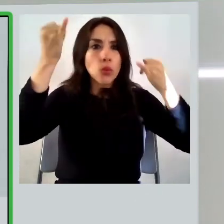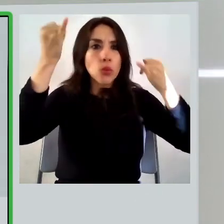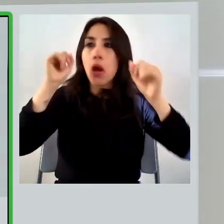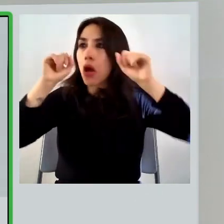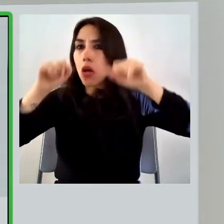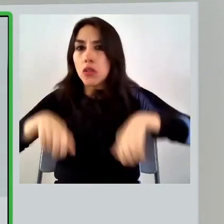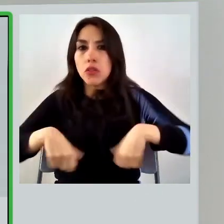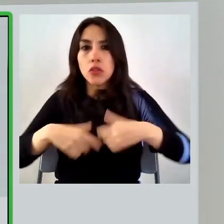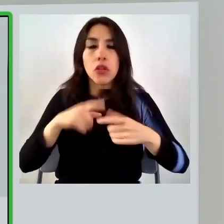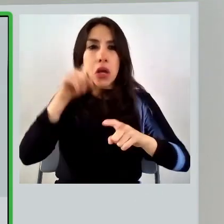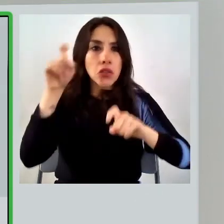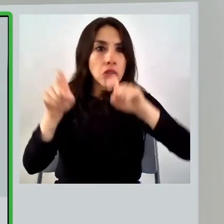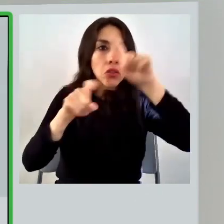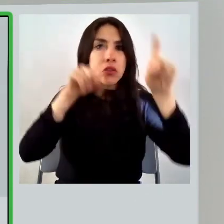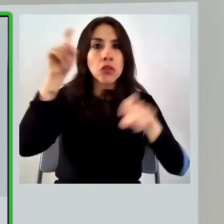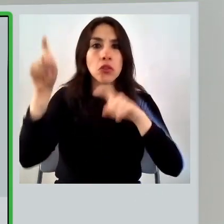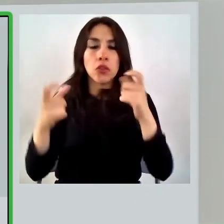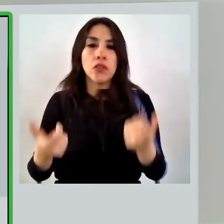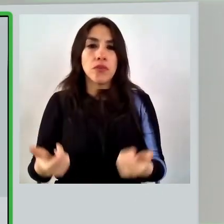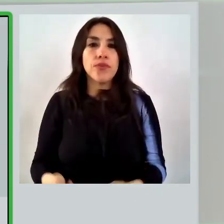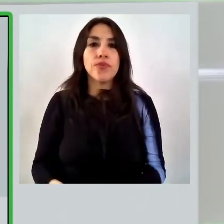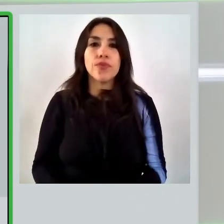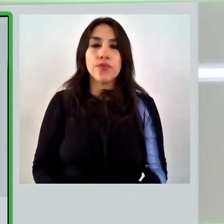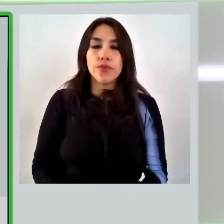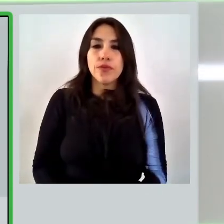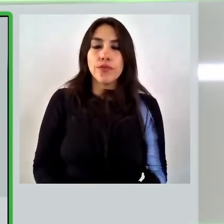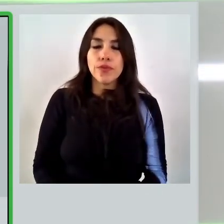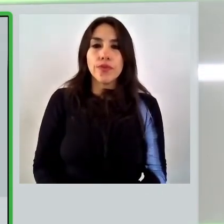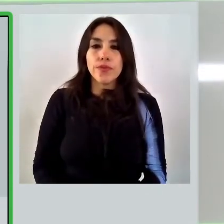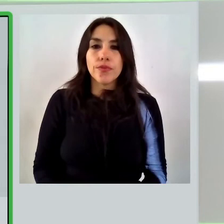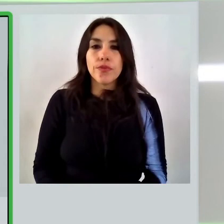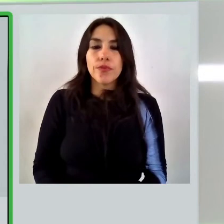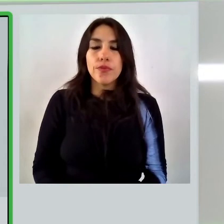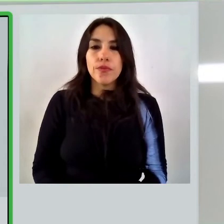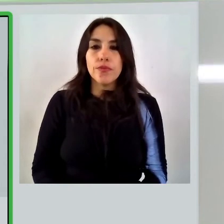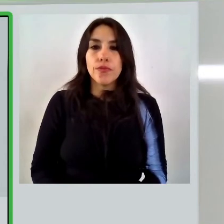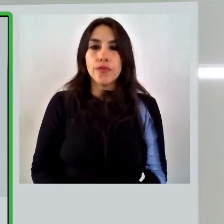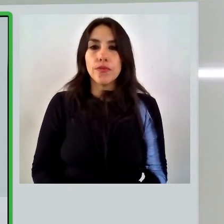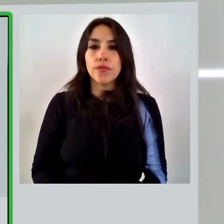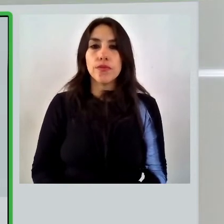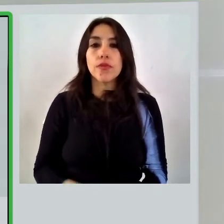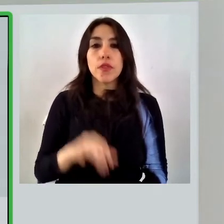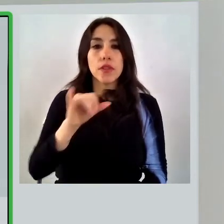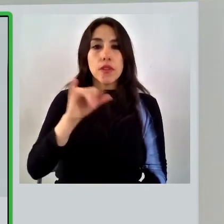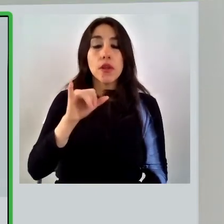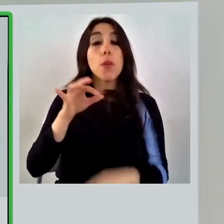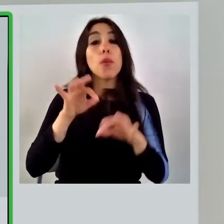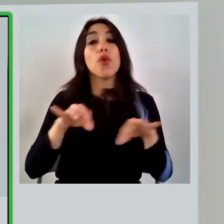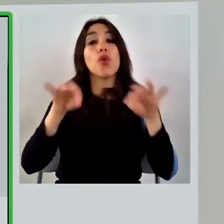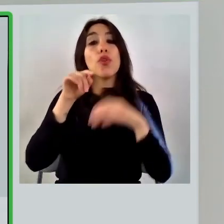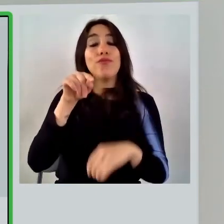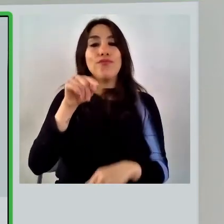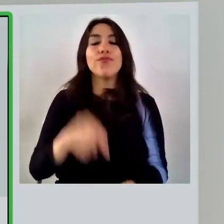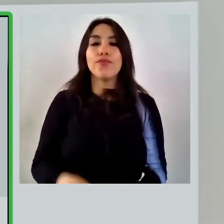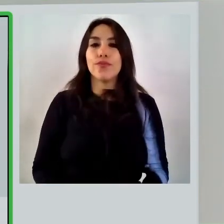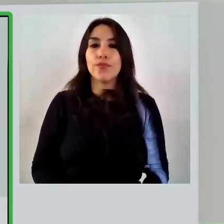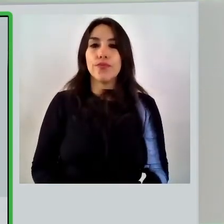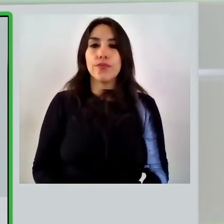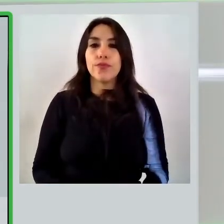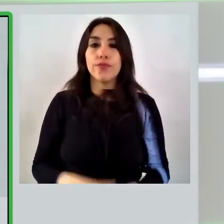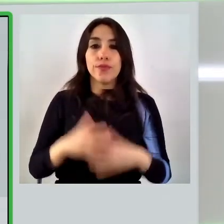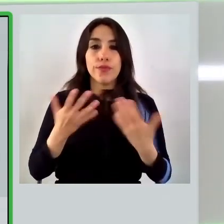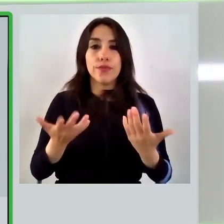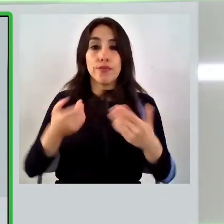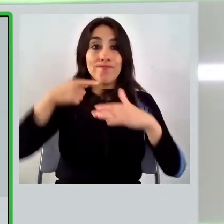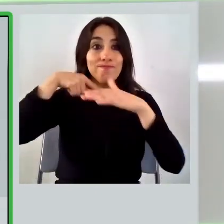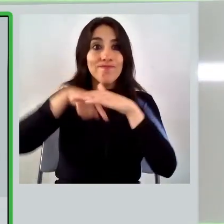And relevant and accessible training. Now, again, there's no sense of causality here that putting these